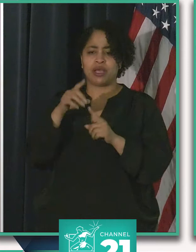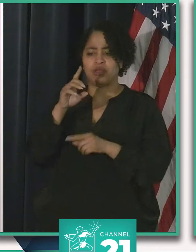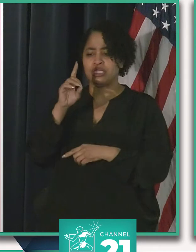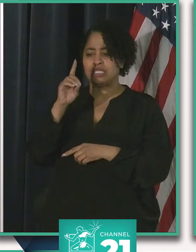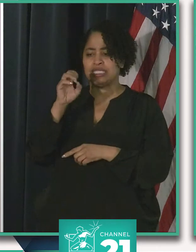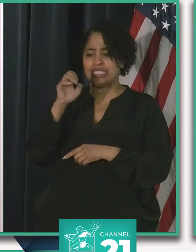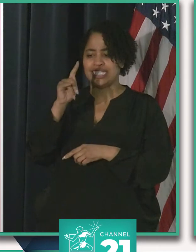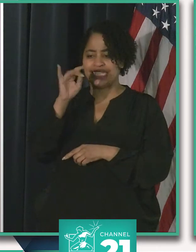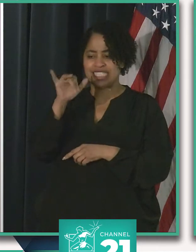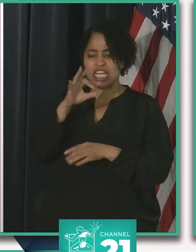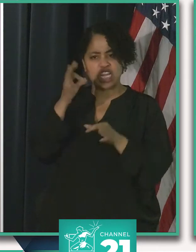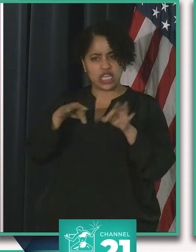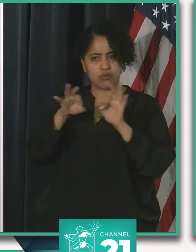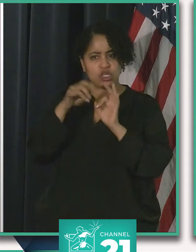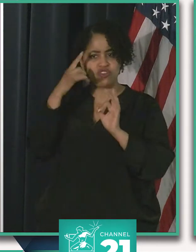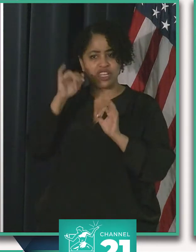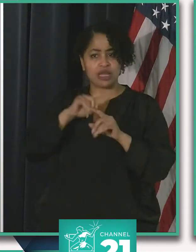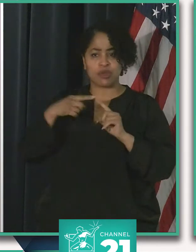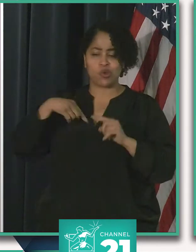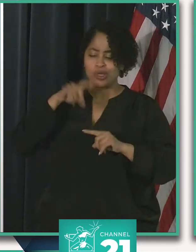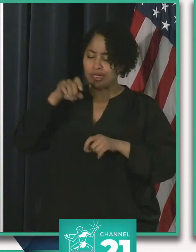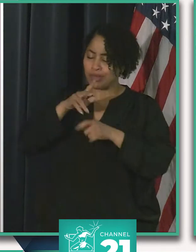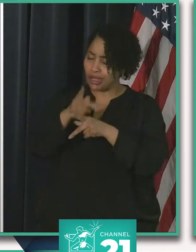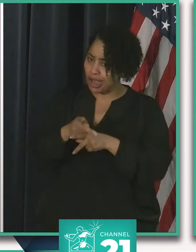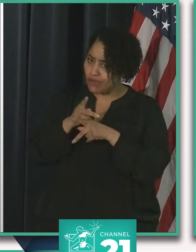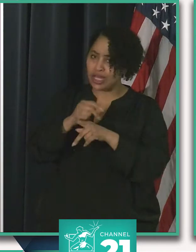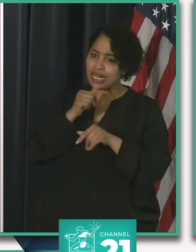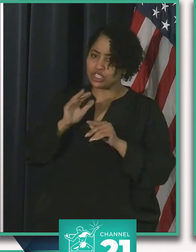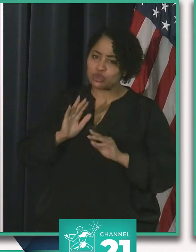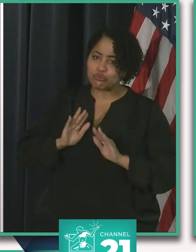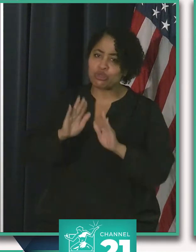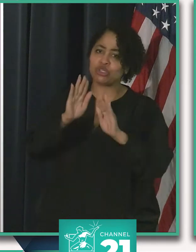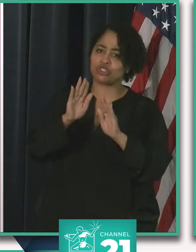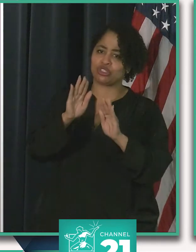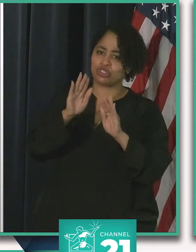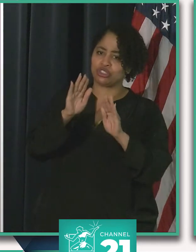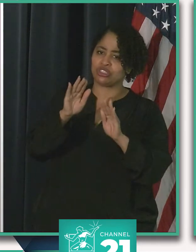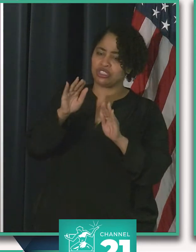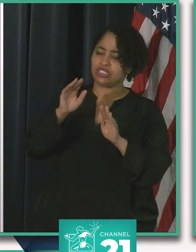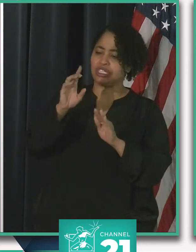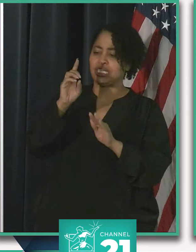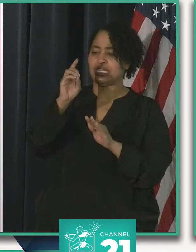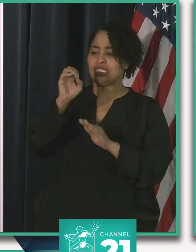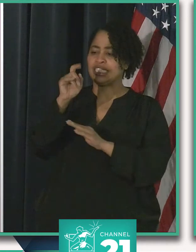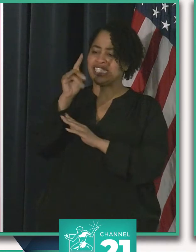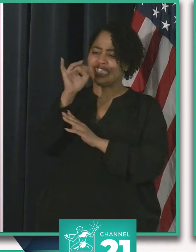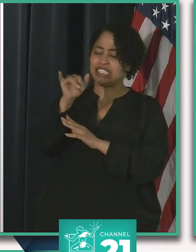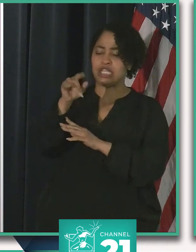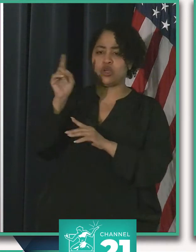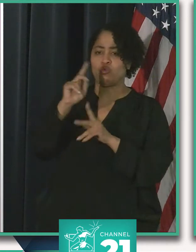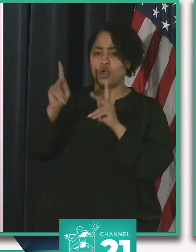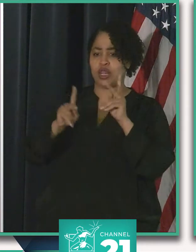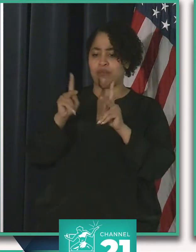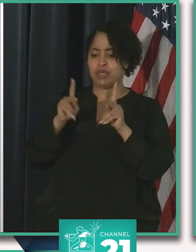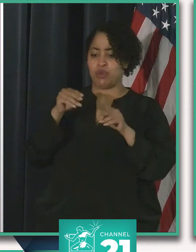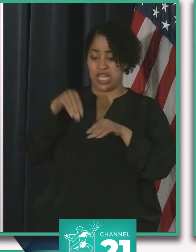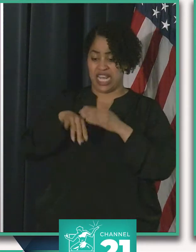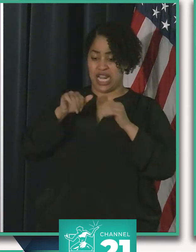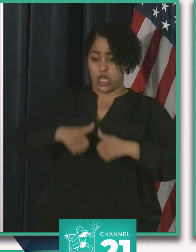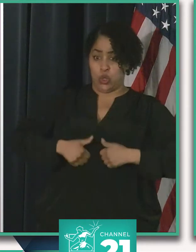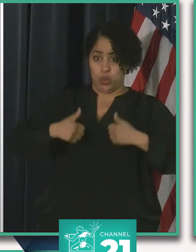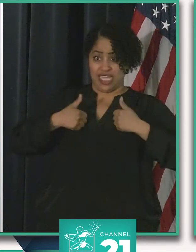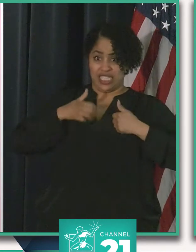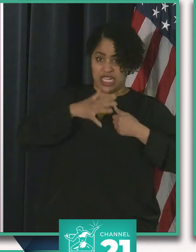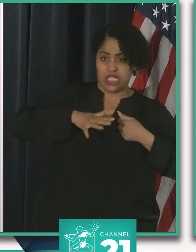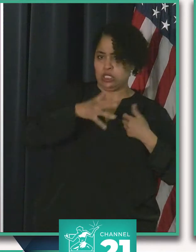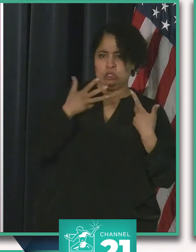of it. However, we need to be careful not to push density in areas where people and the residents do not want it. Currently, there's